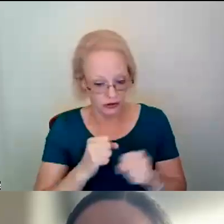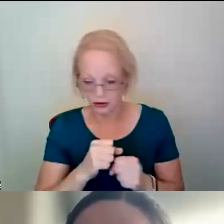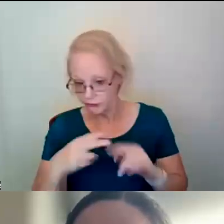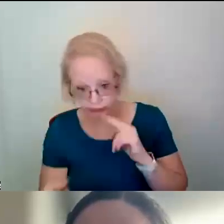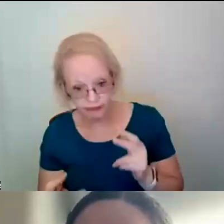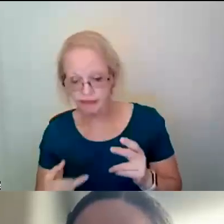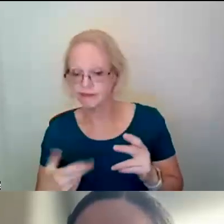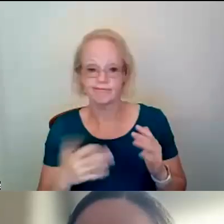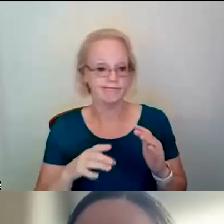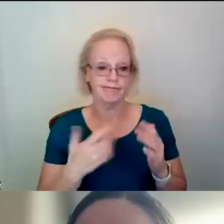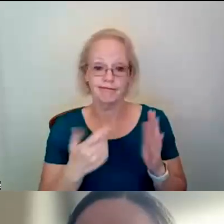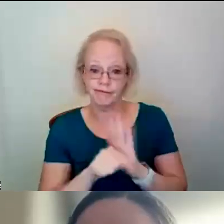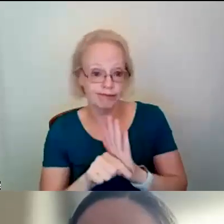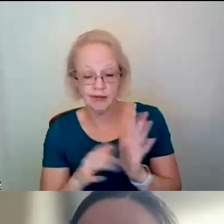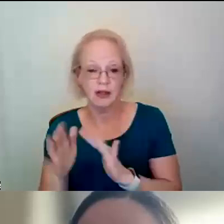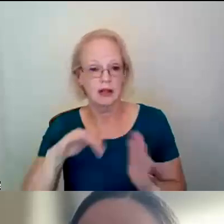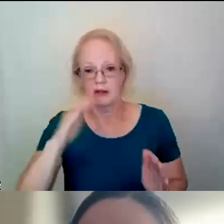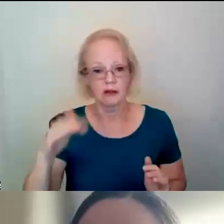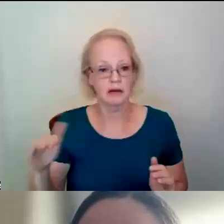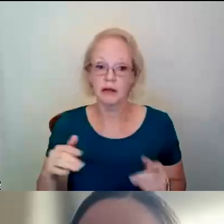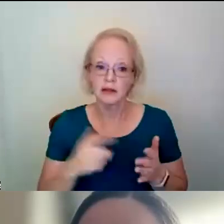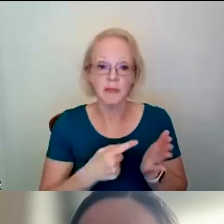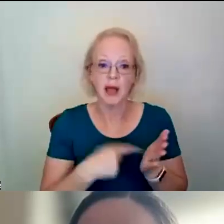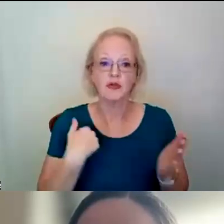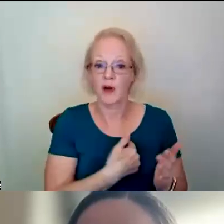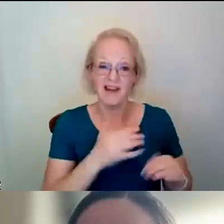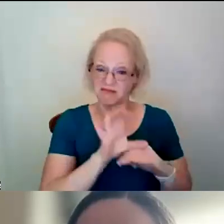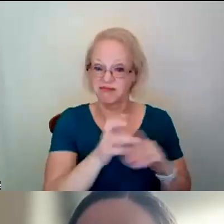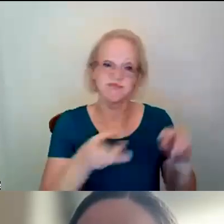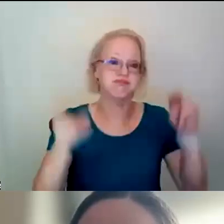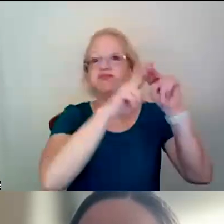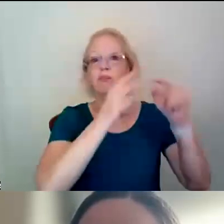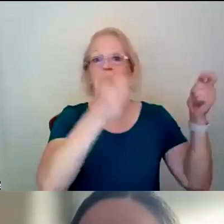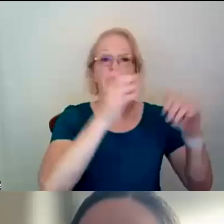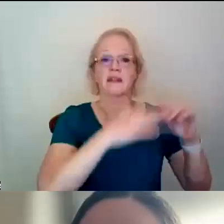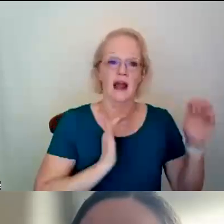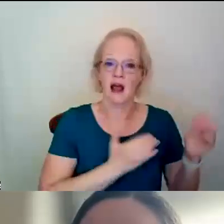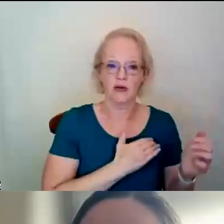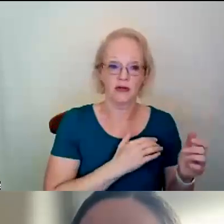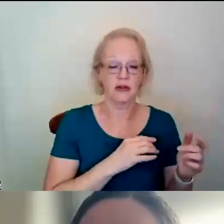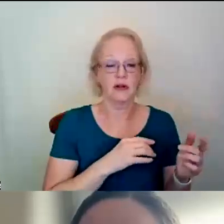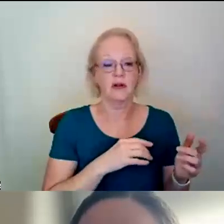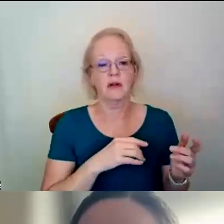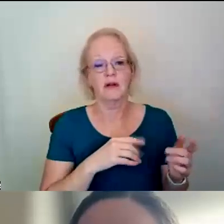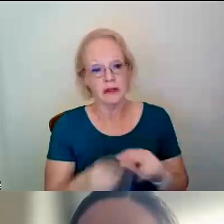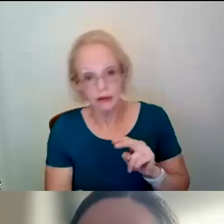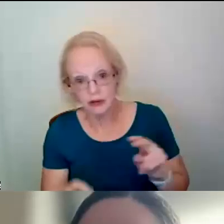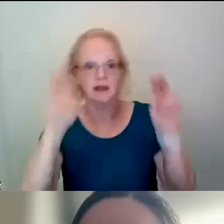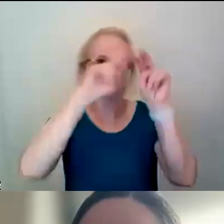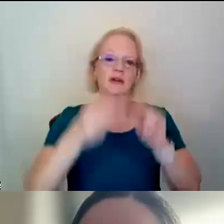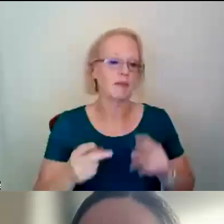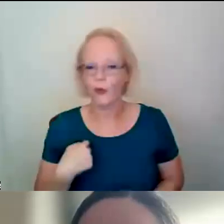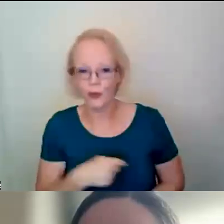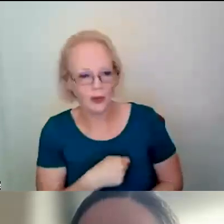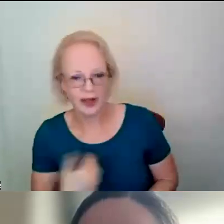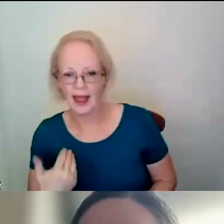increases for previous years, bigger than ours, but a decrease last year. We just had smaller increases followed by